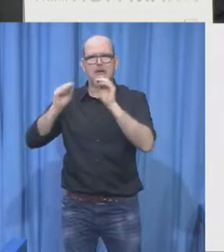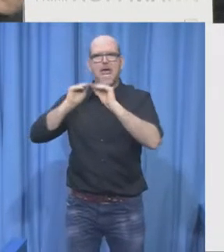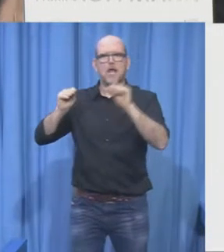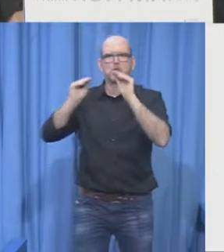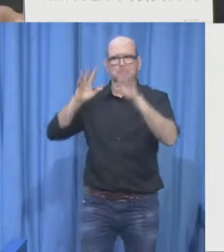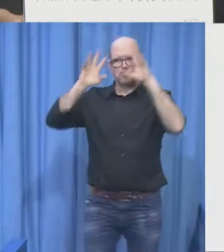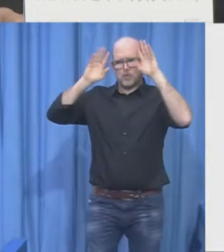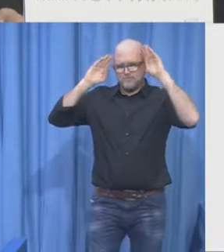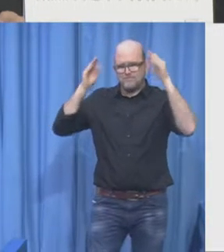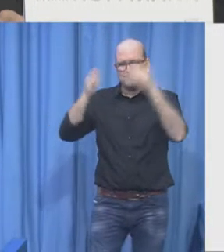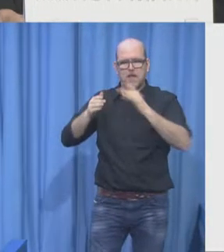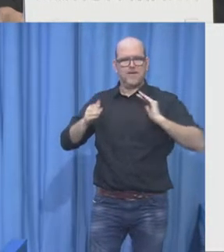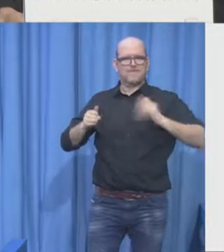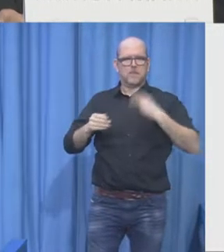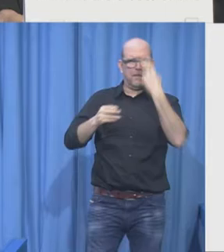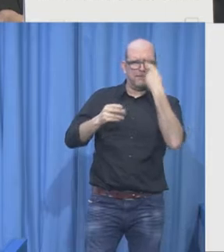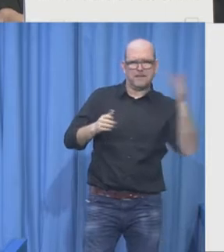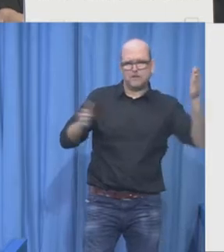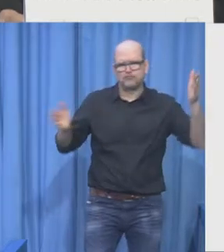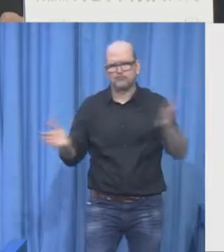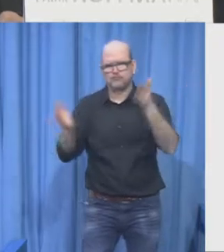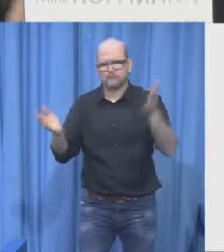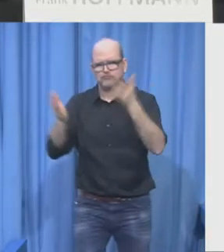to you for your business card.